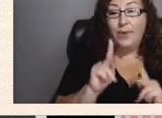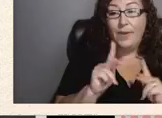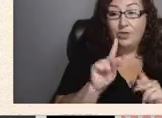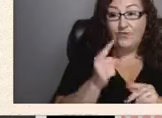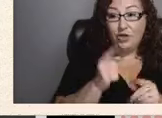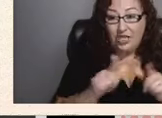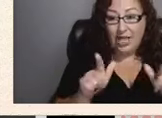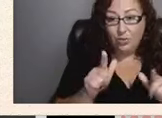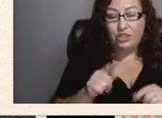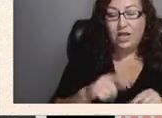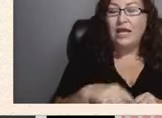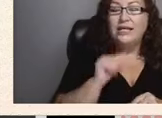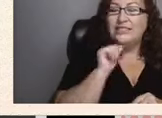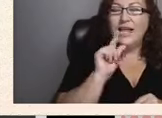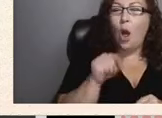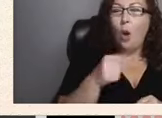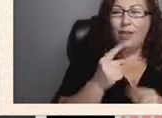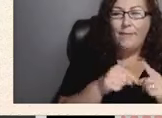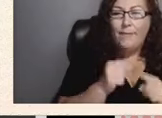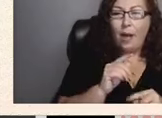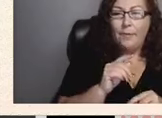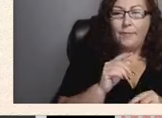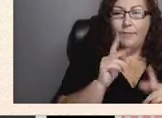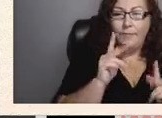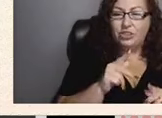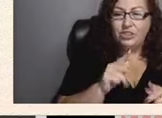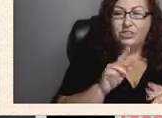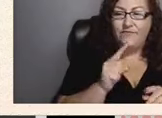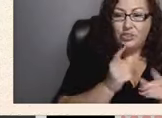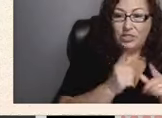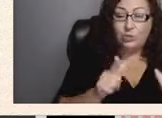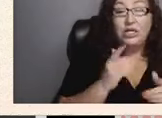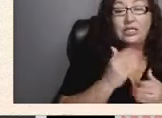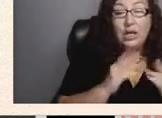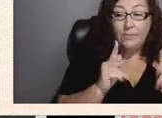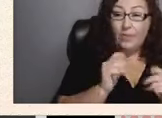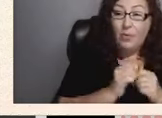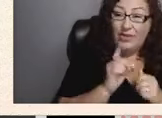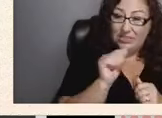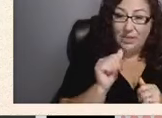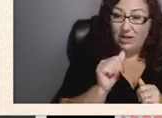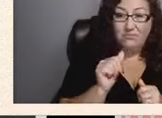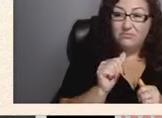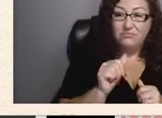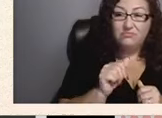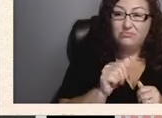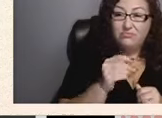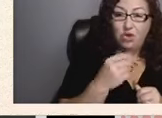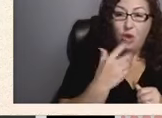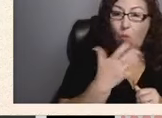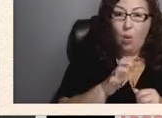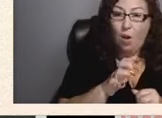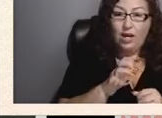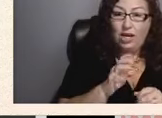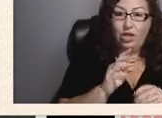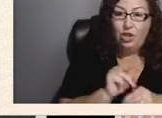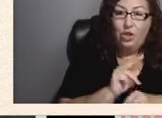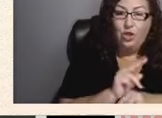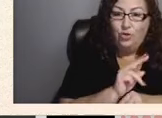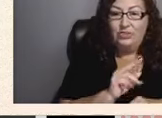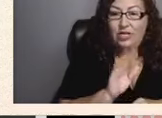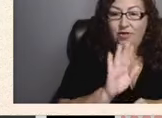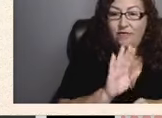about person first language, because there are some individuals with disabilities who care not to use person first language. And you know what? That is a